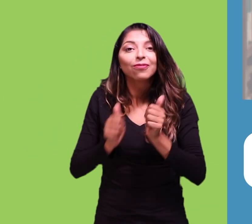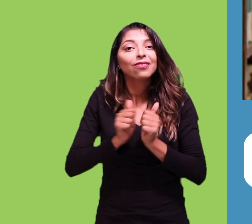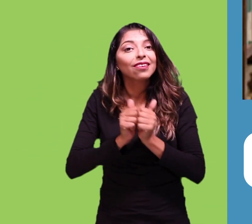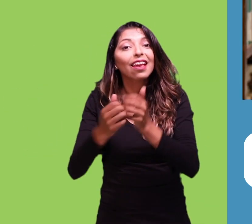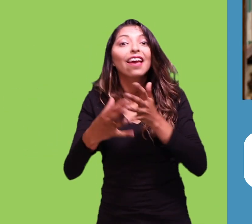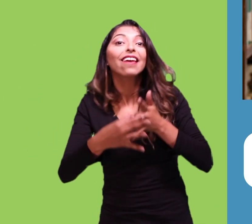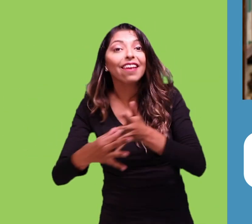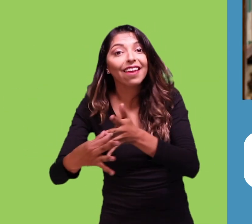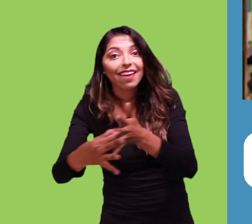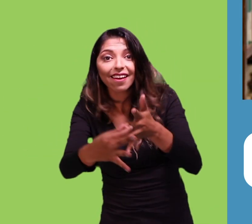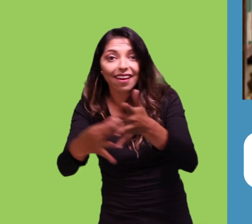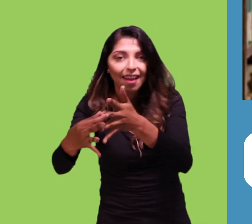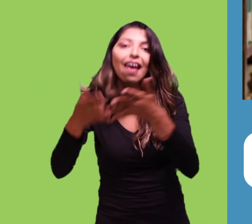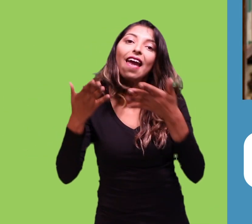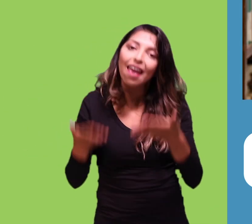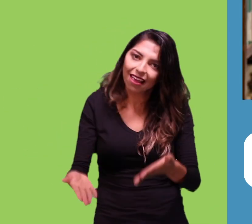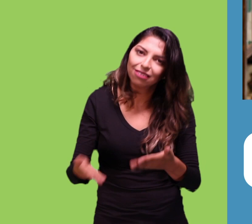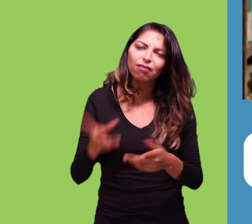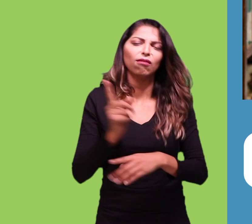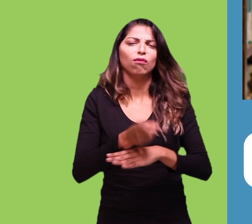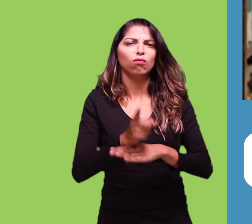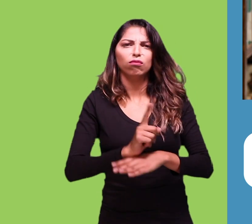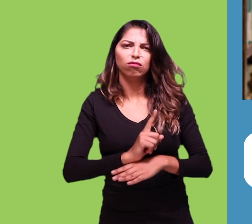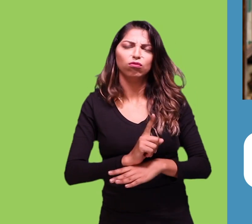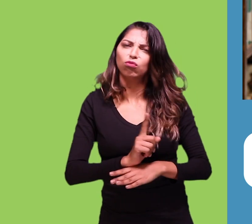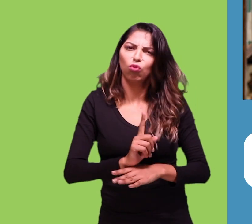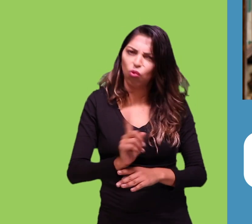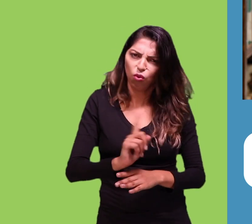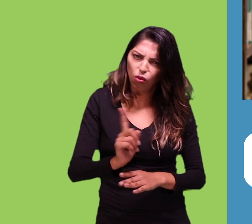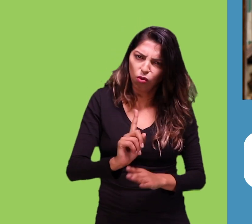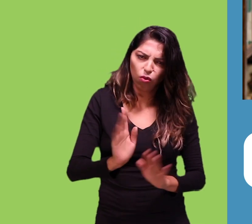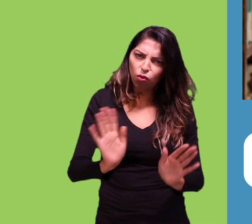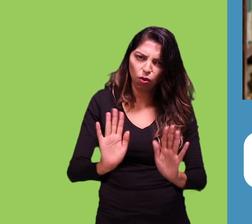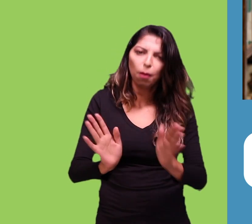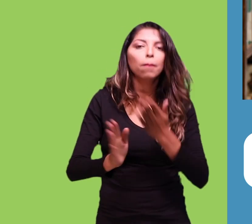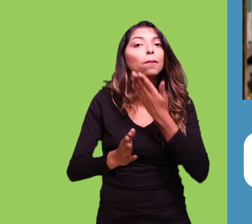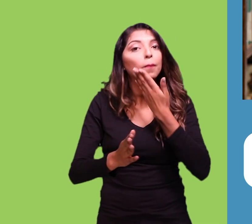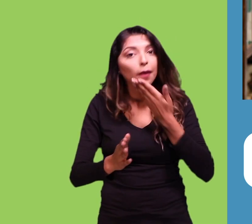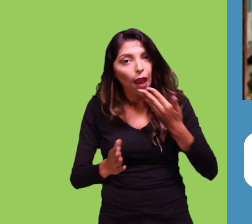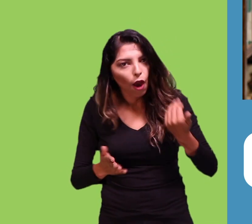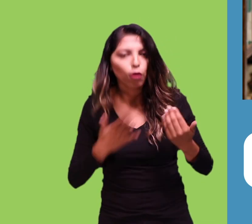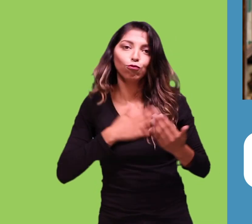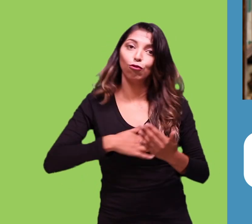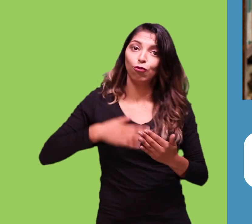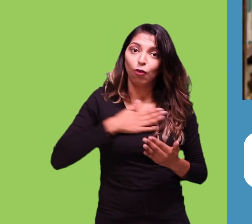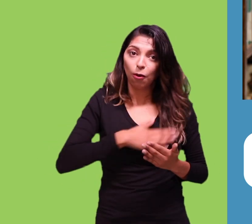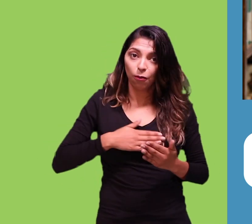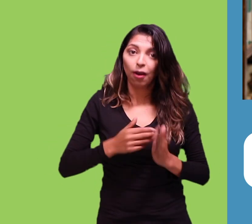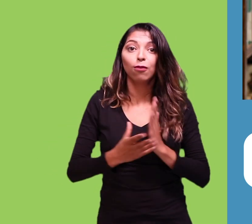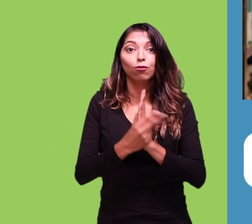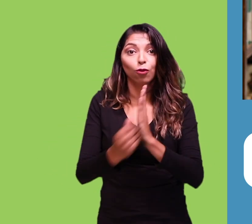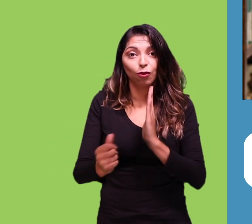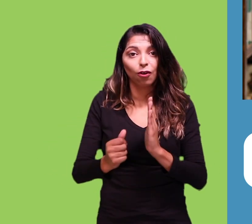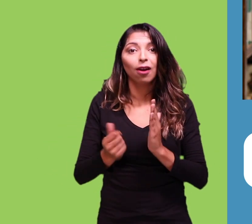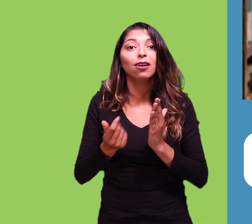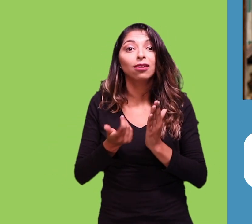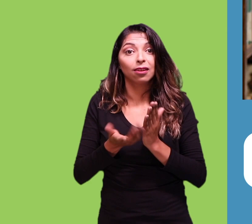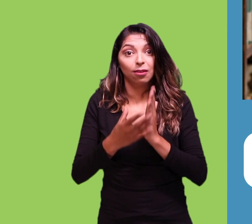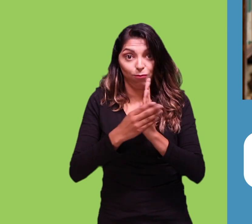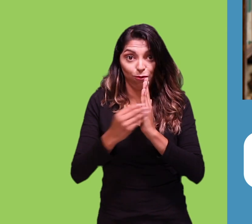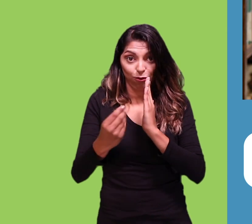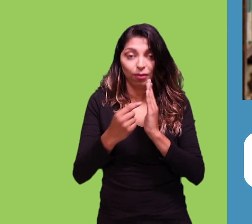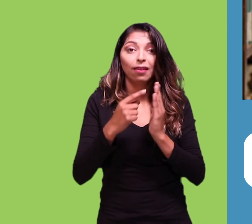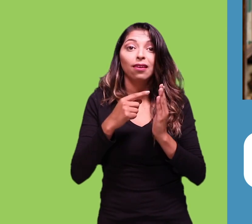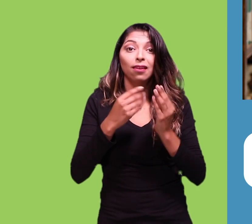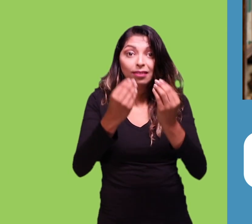discovery. Therefore, your job is to walk with them on this journey, pointing out where to look, but not always telling students